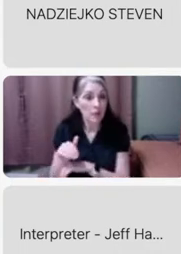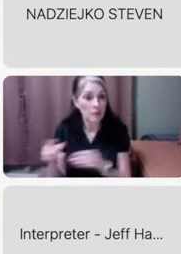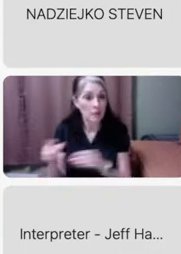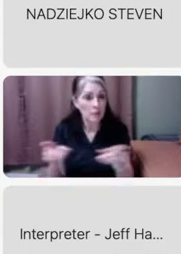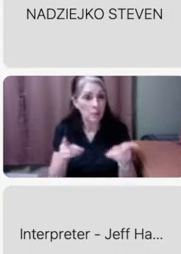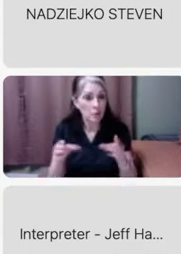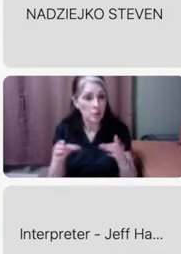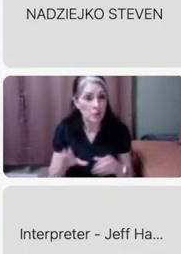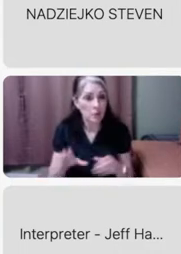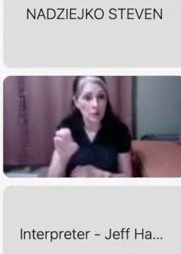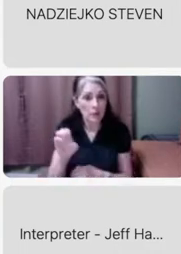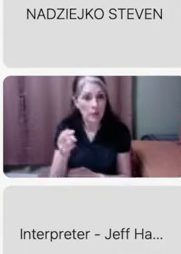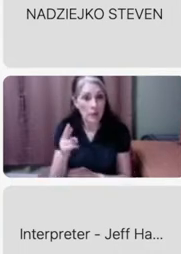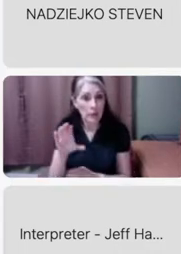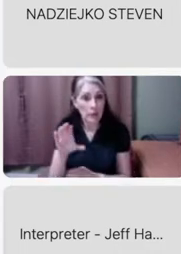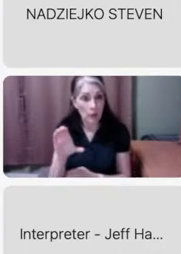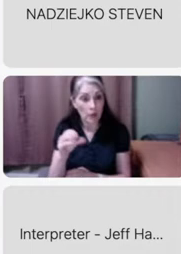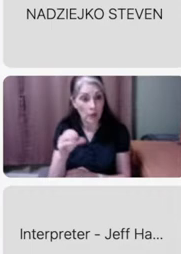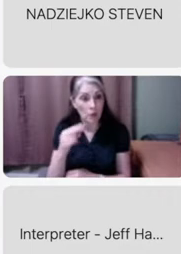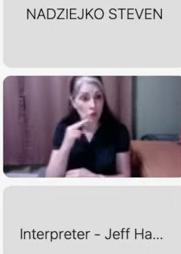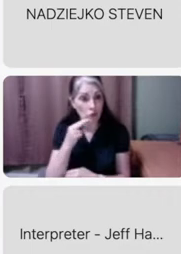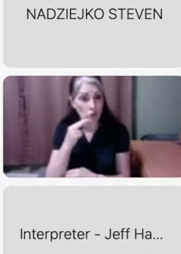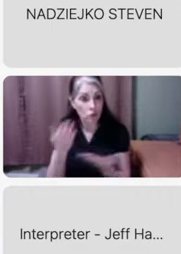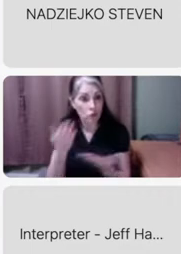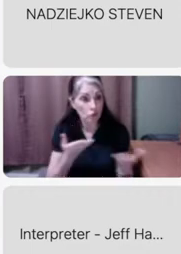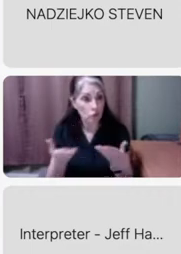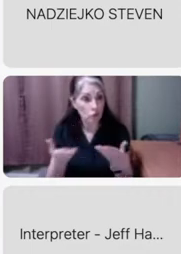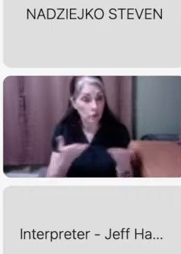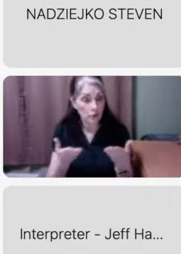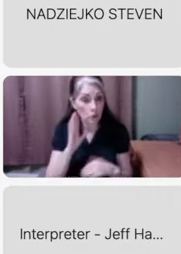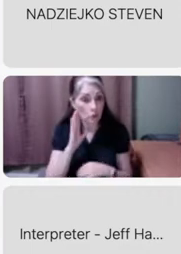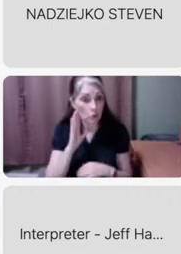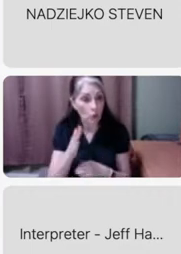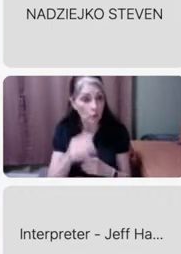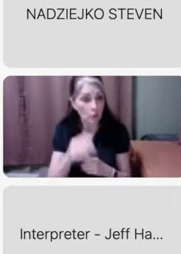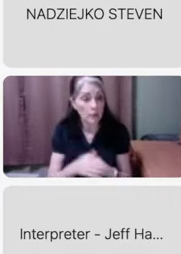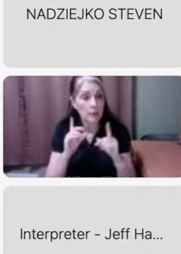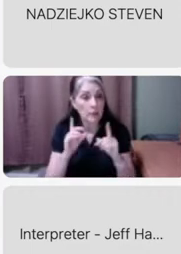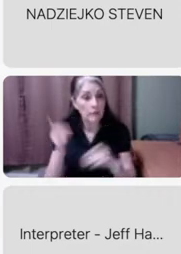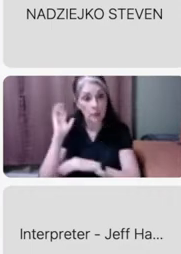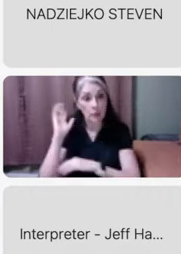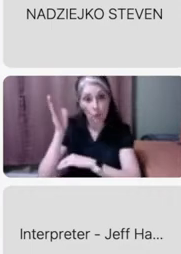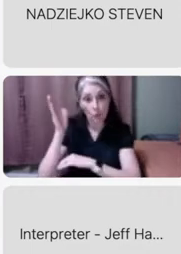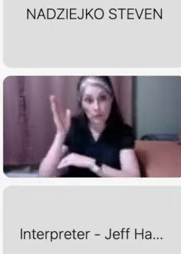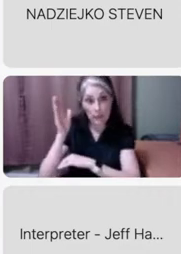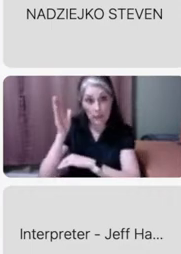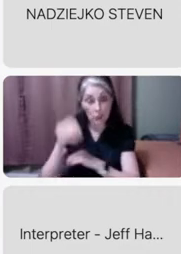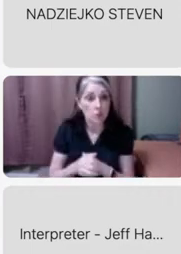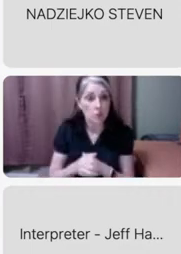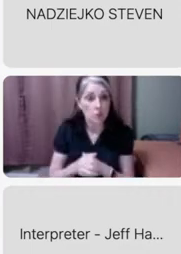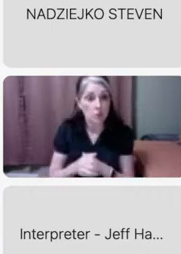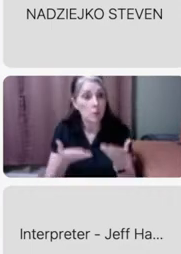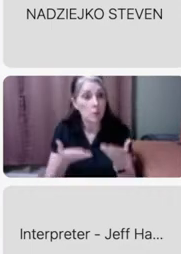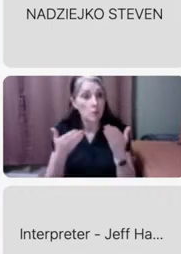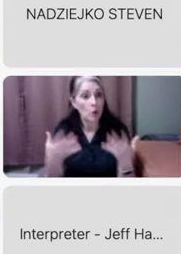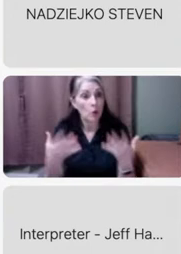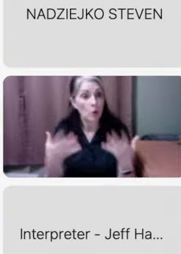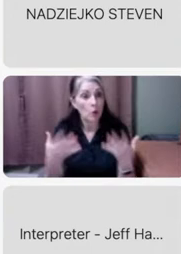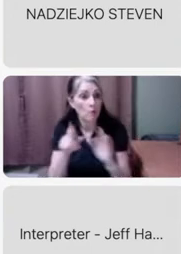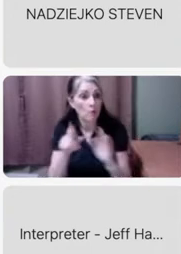director of nutrition service will be giving a presentation on the proposed wellness policy